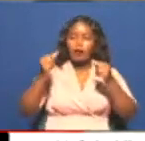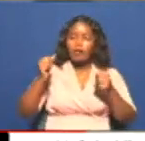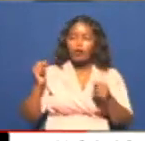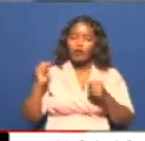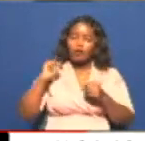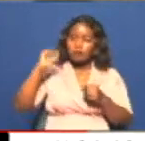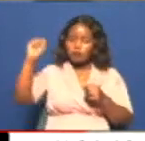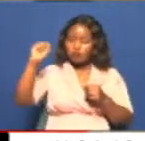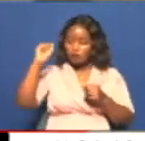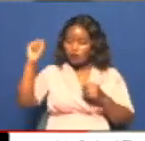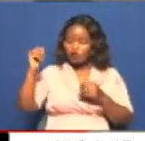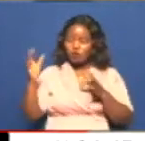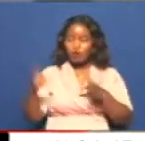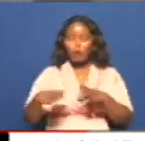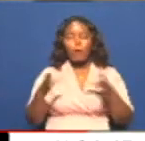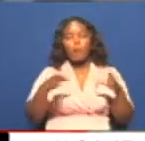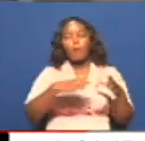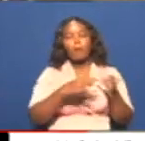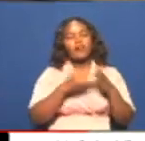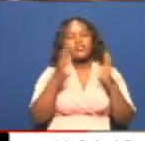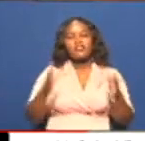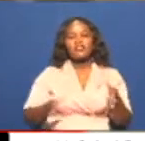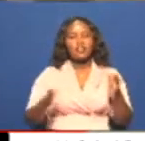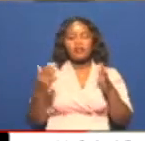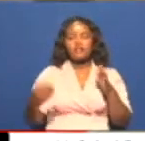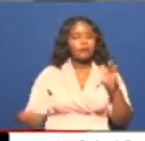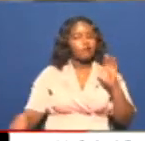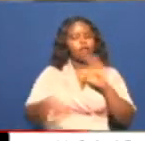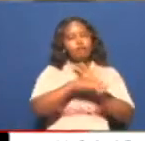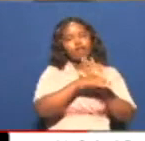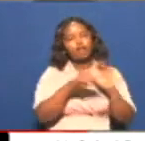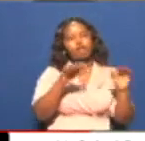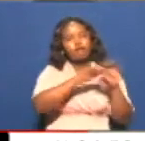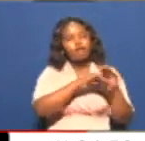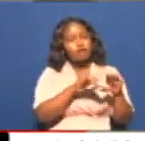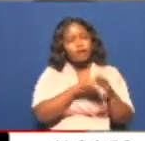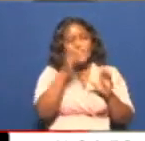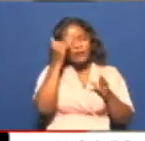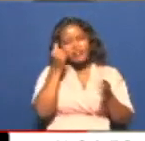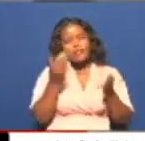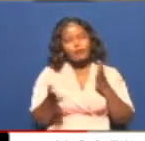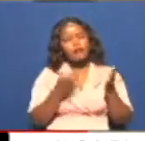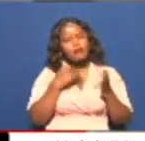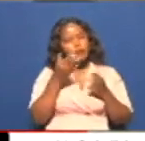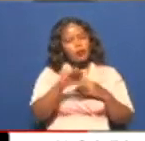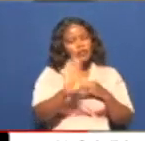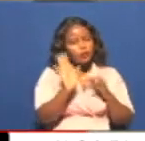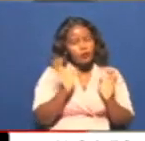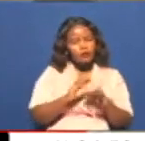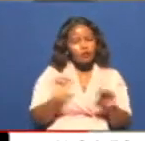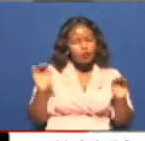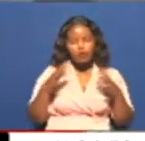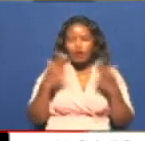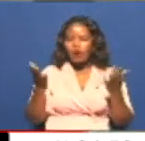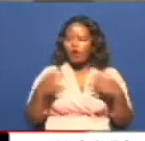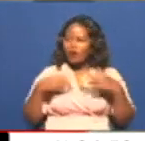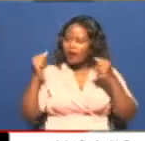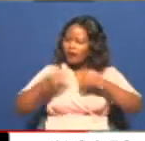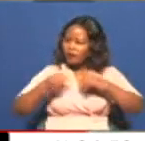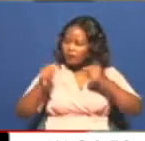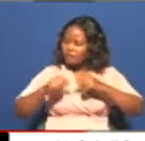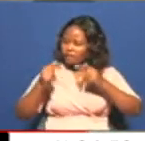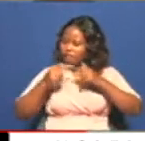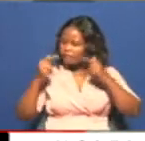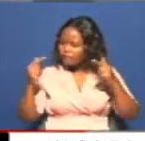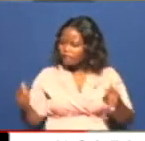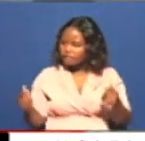leaders just kicking out members from the party because maybe they don't want you or they have disagreed about something